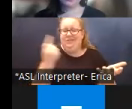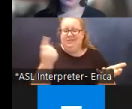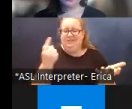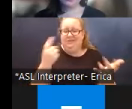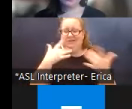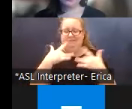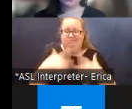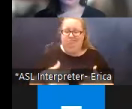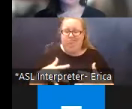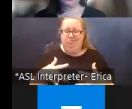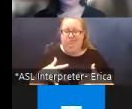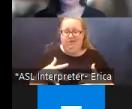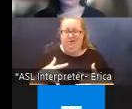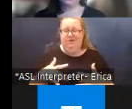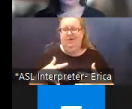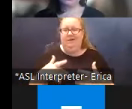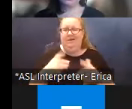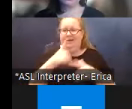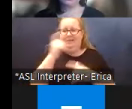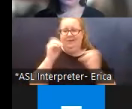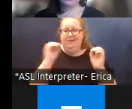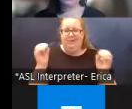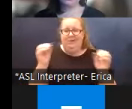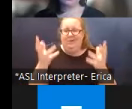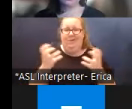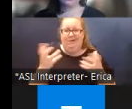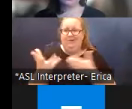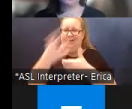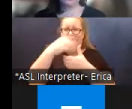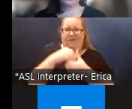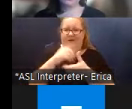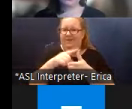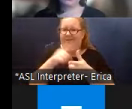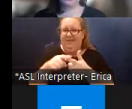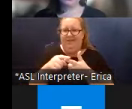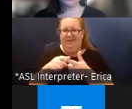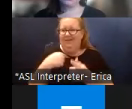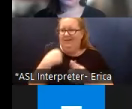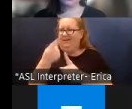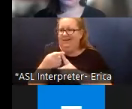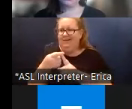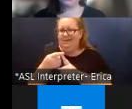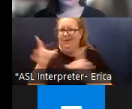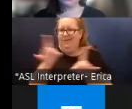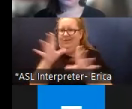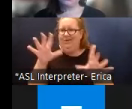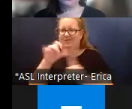disheartening because nobody wants to get involved. And then until there's a